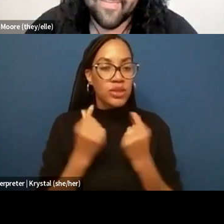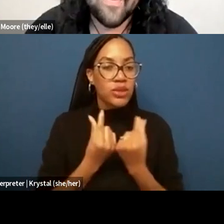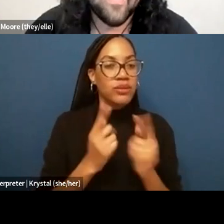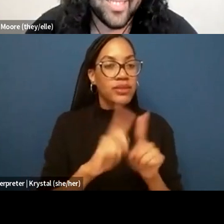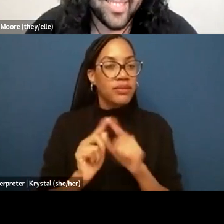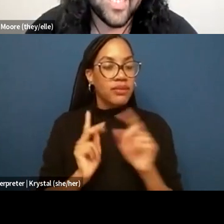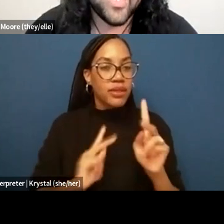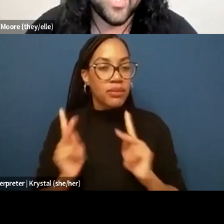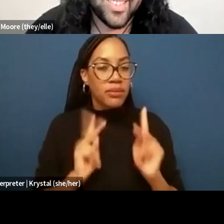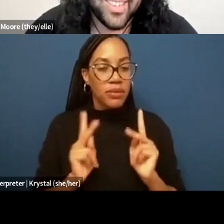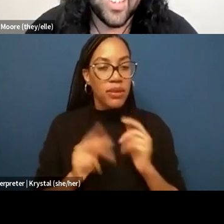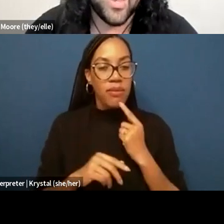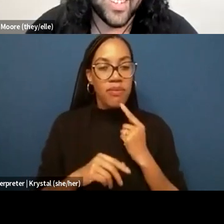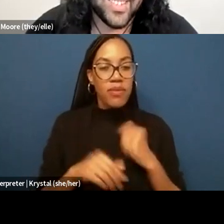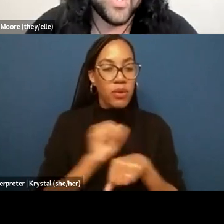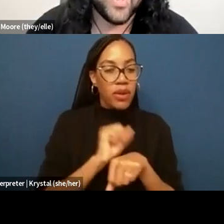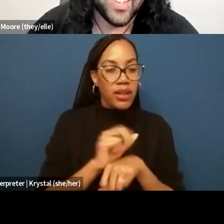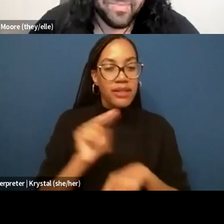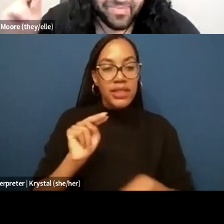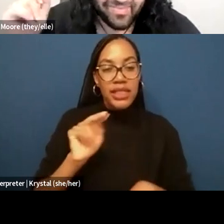thinking about family systems